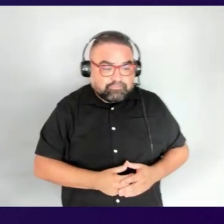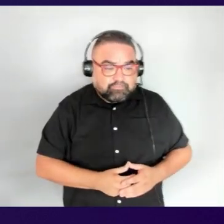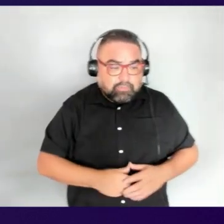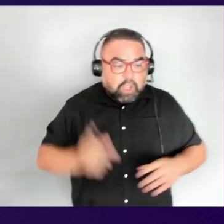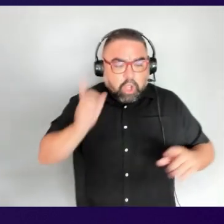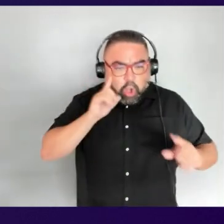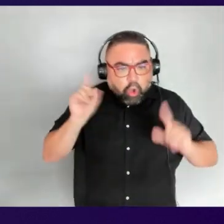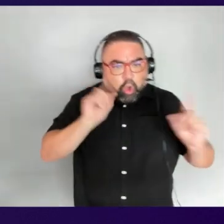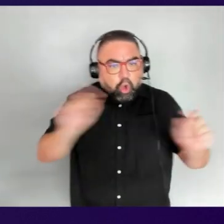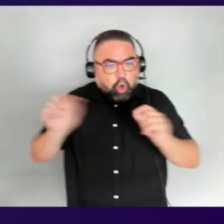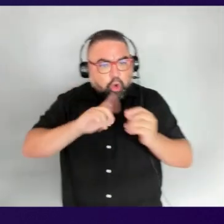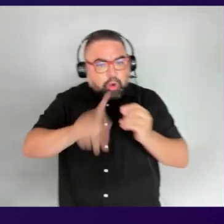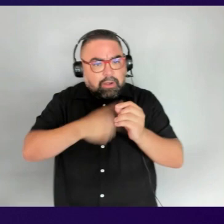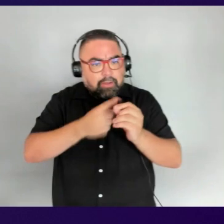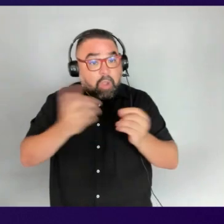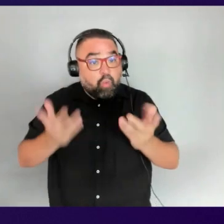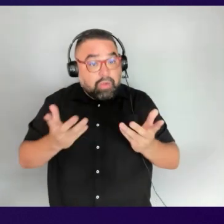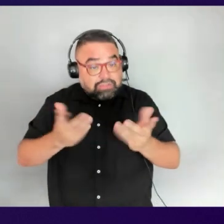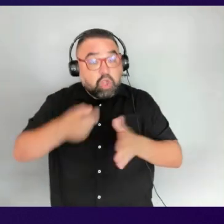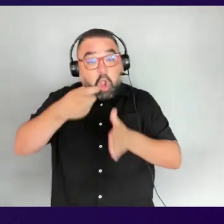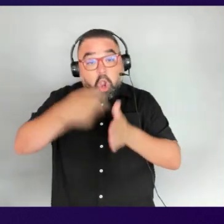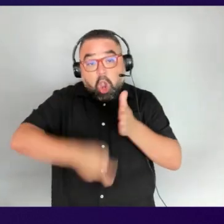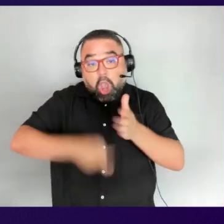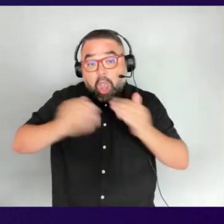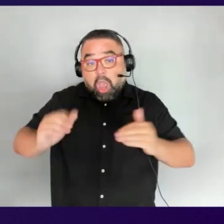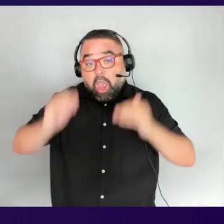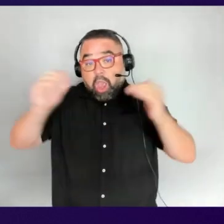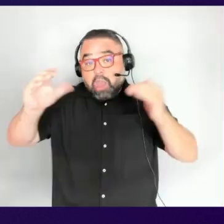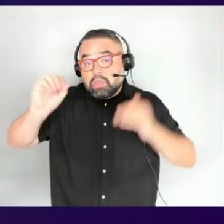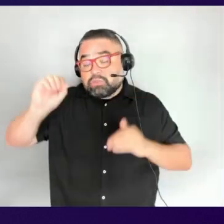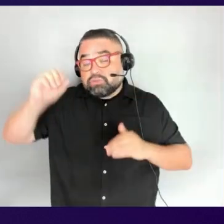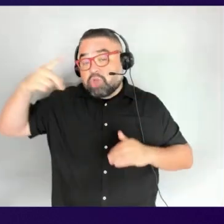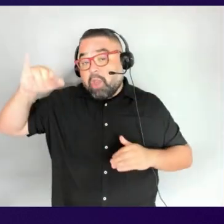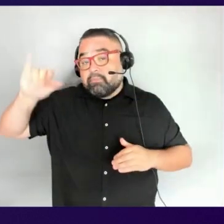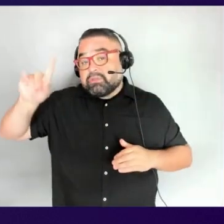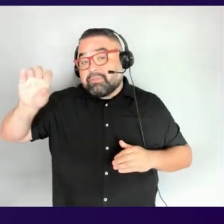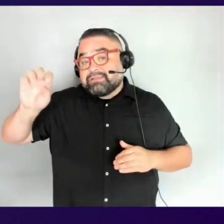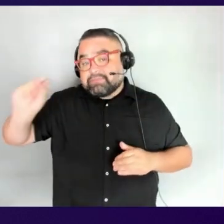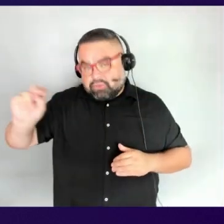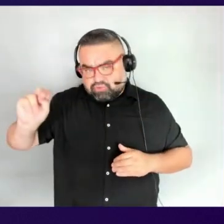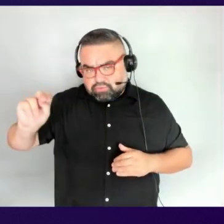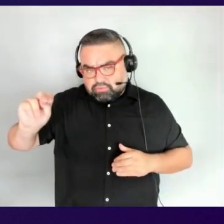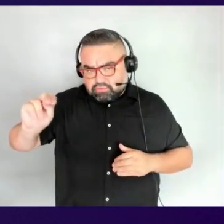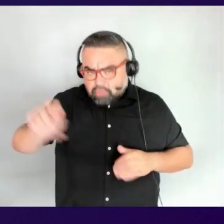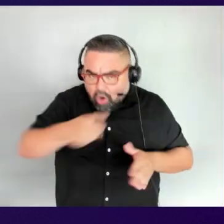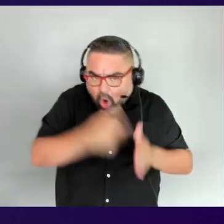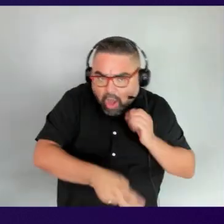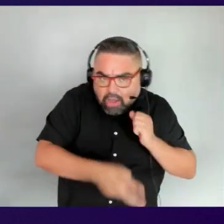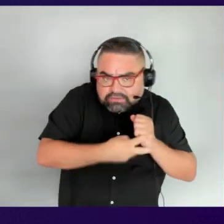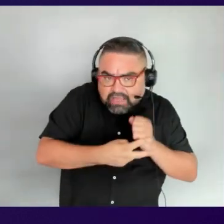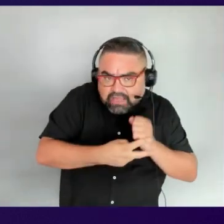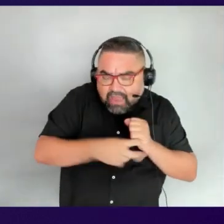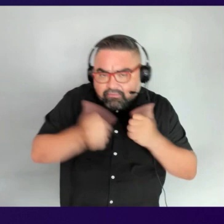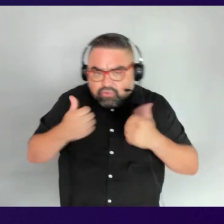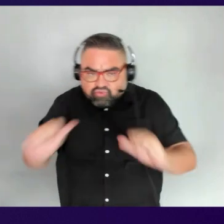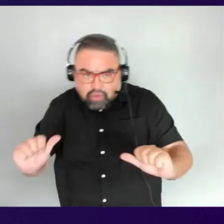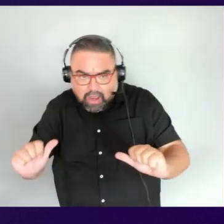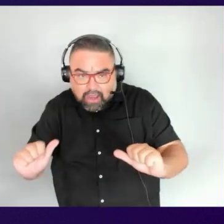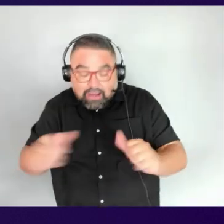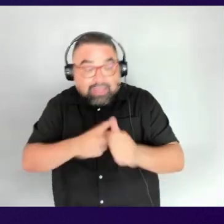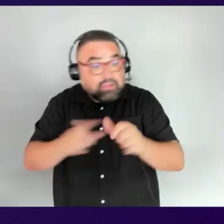cost optimization throughout the day. So can DataSync support cost savings efforts, and what are your thoughts around what's driving